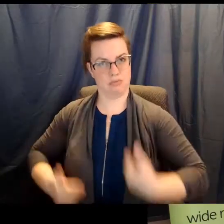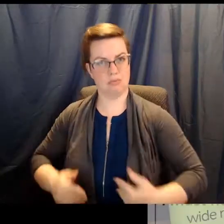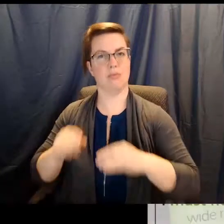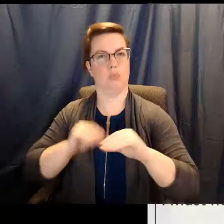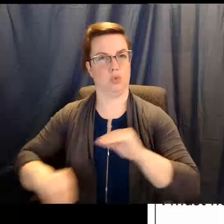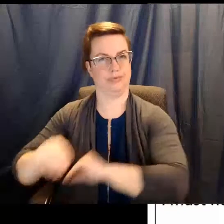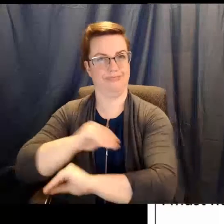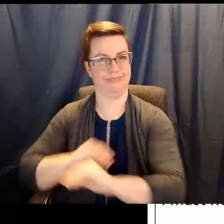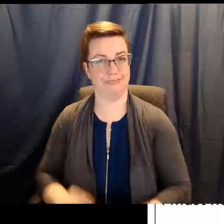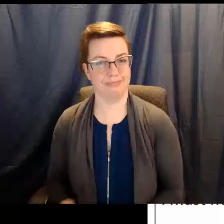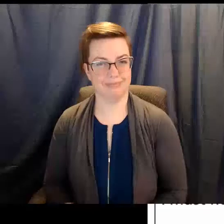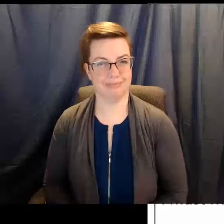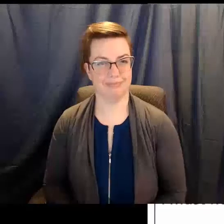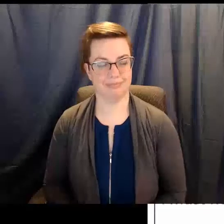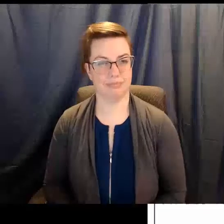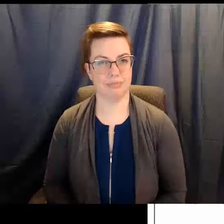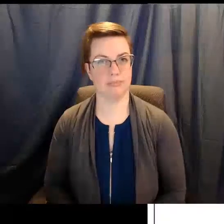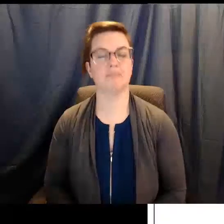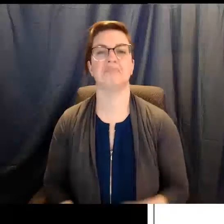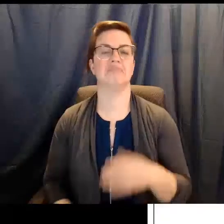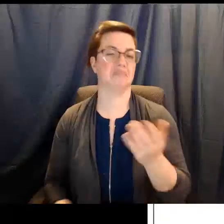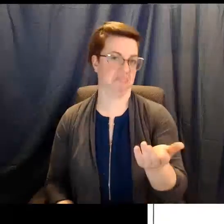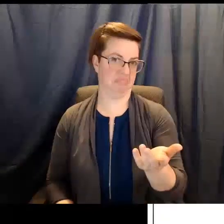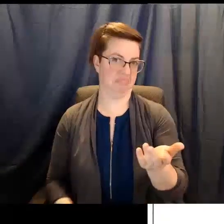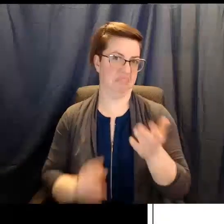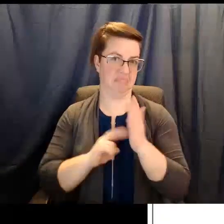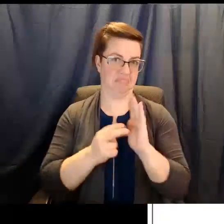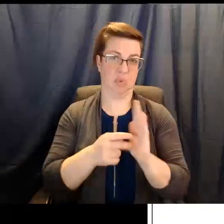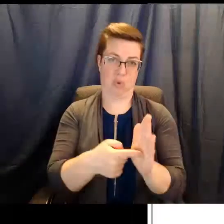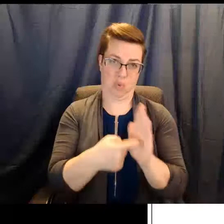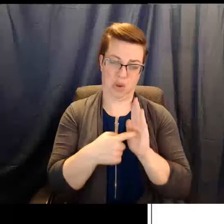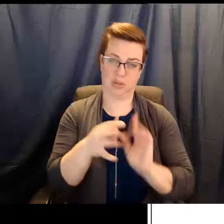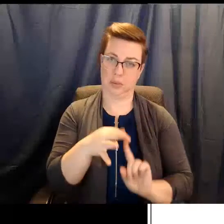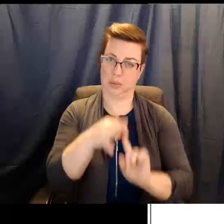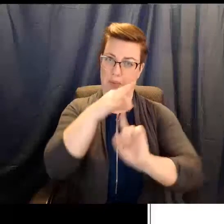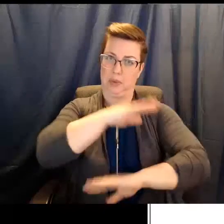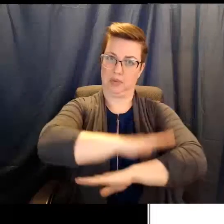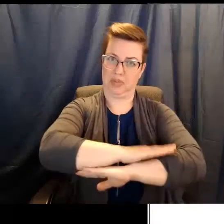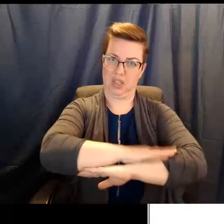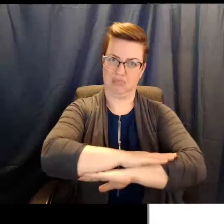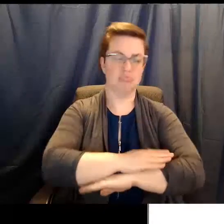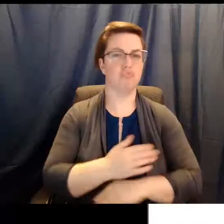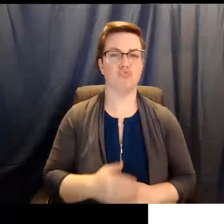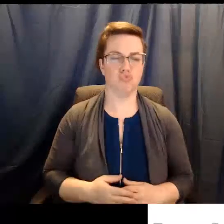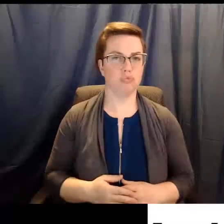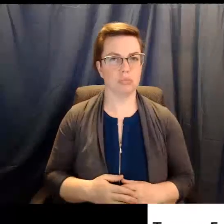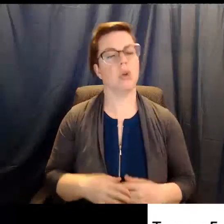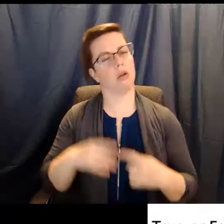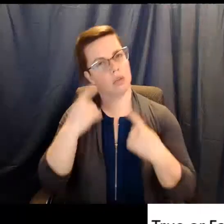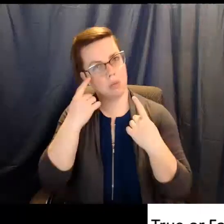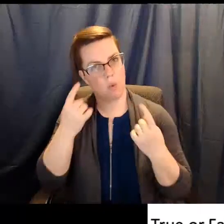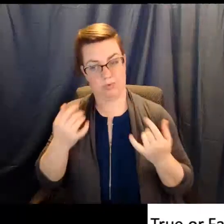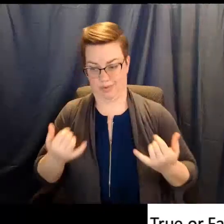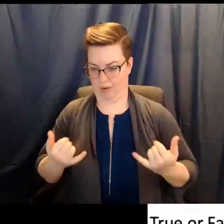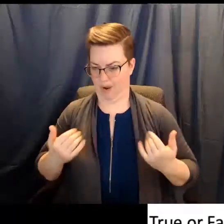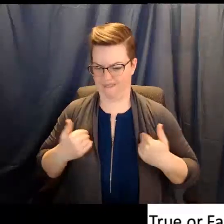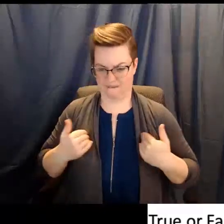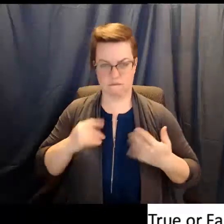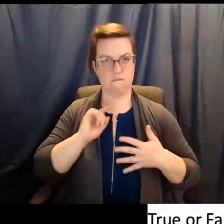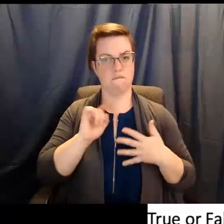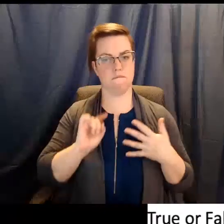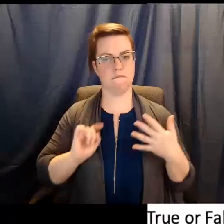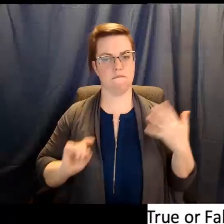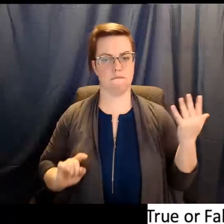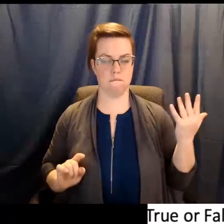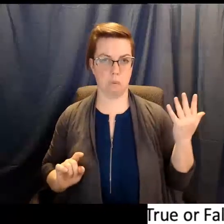come down to, do I have an office, do I have a desk? It comes down to, how am I using the environment that I have to be